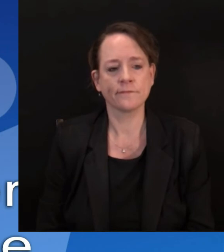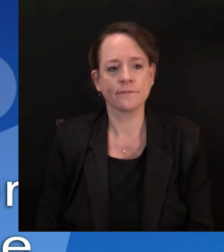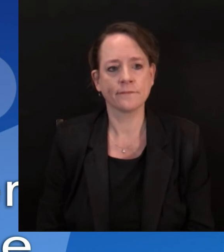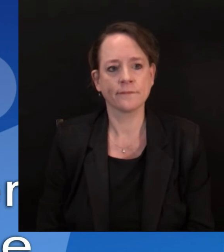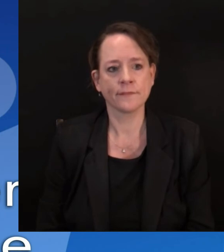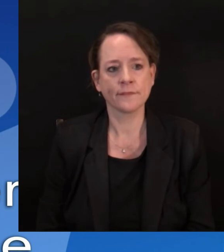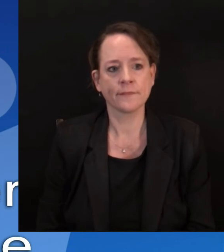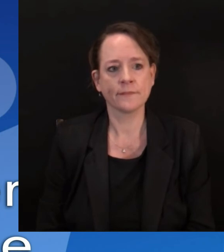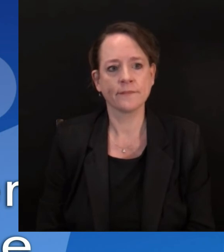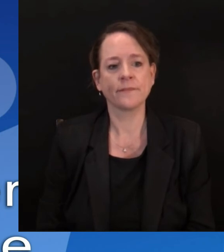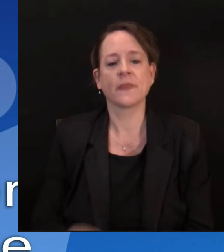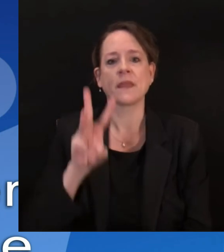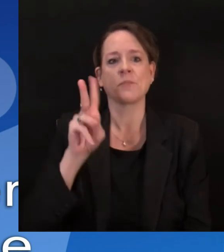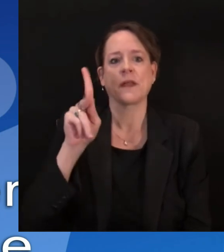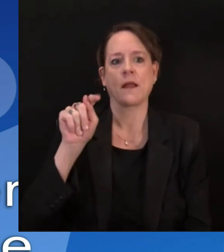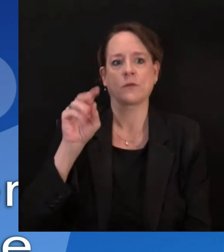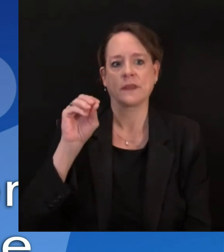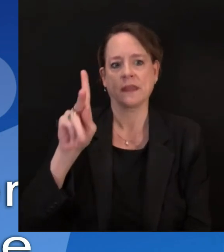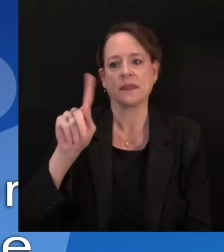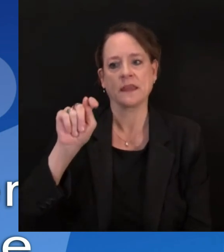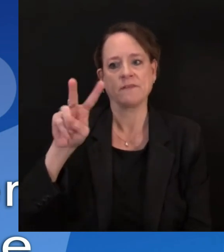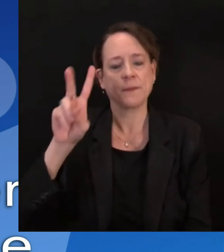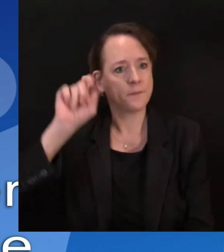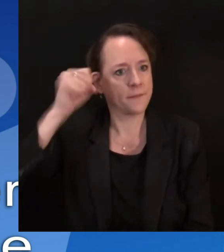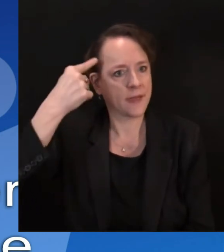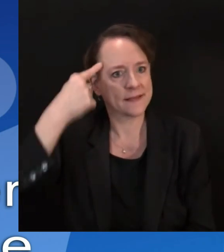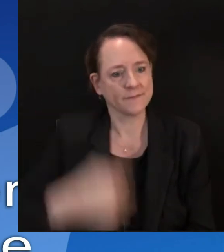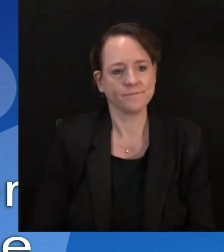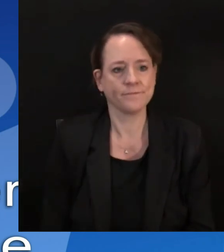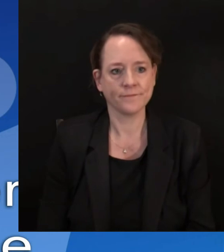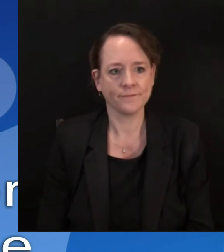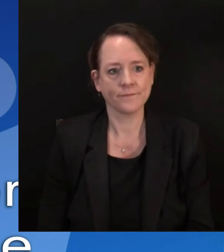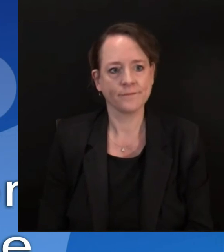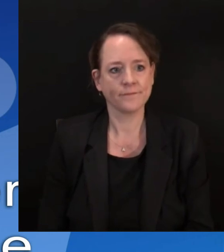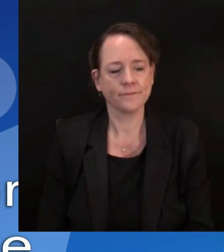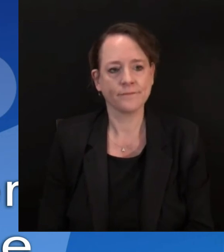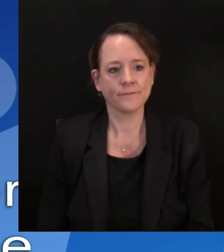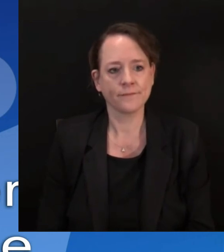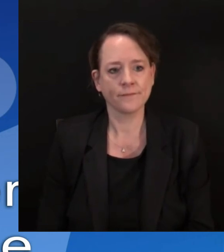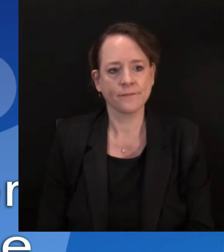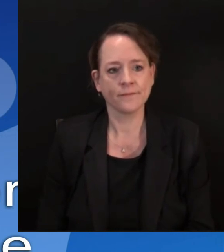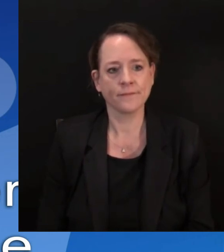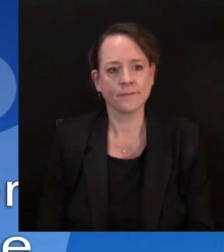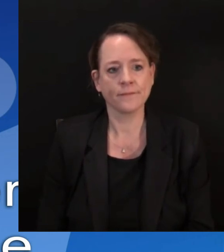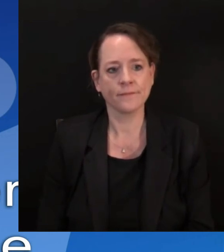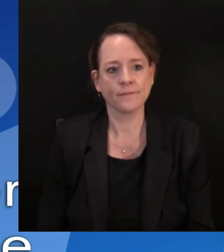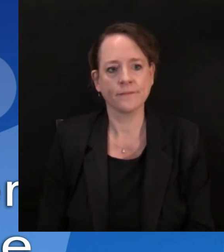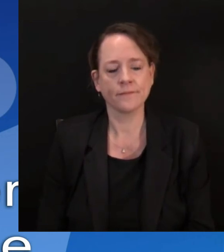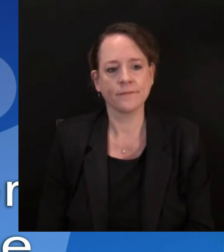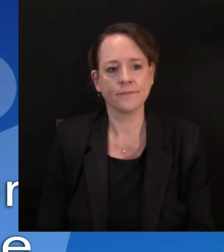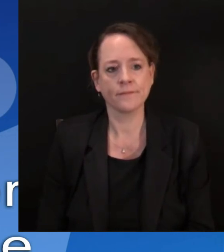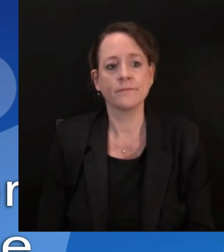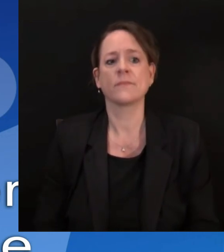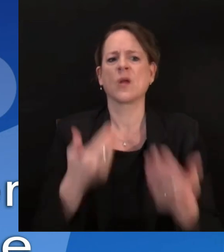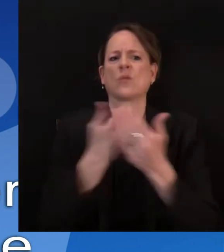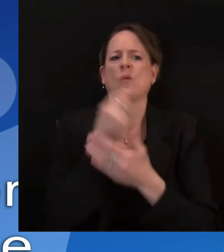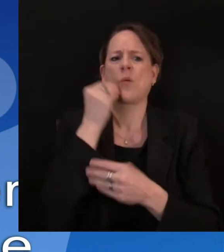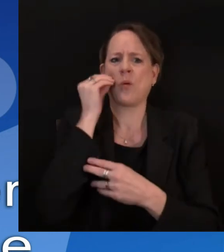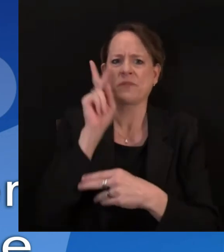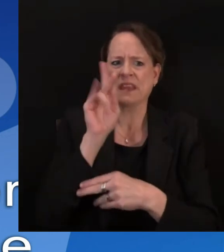Hi, wondering how long the results will take to get back on the at-home test kit, and if any labs